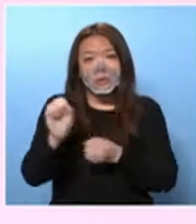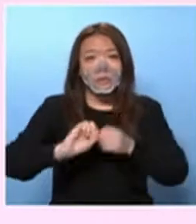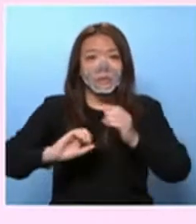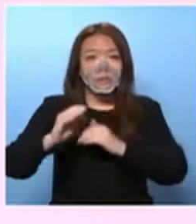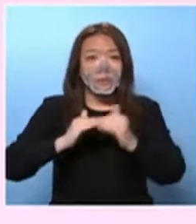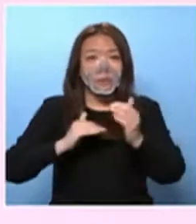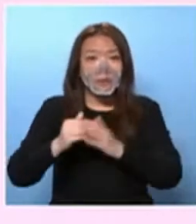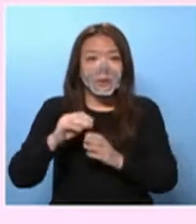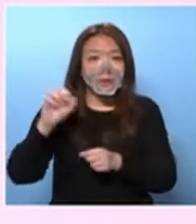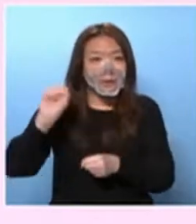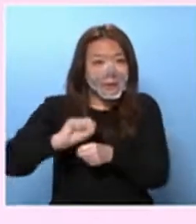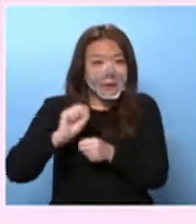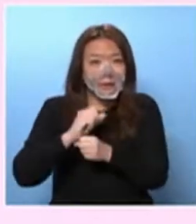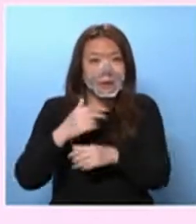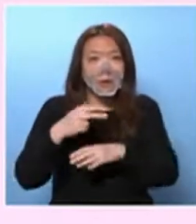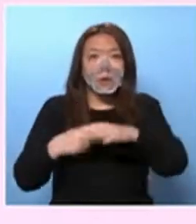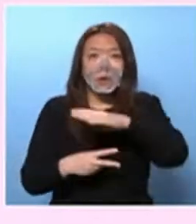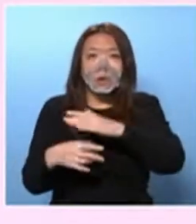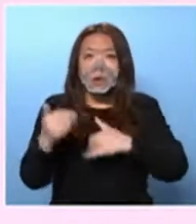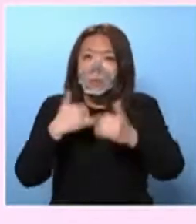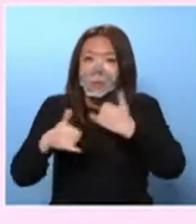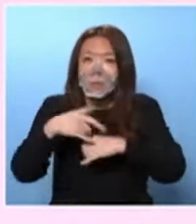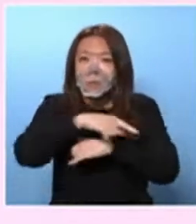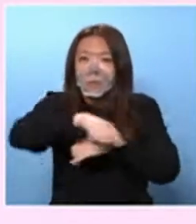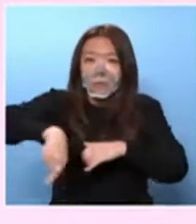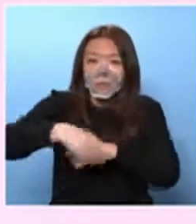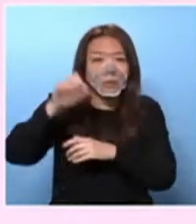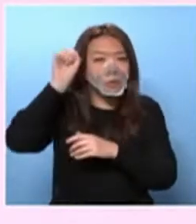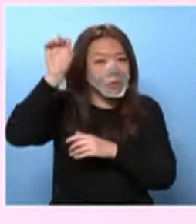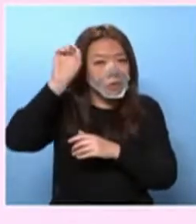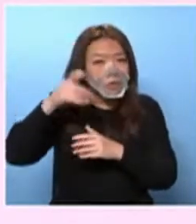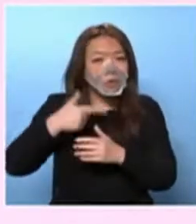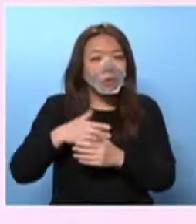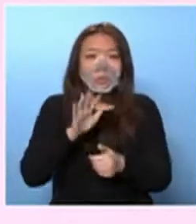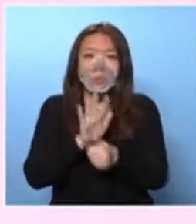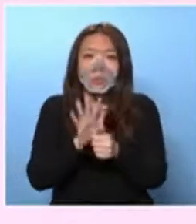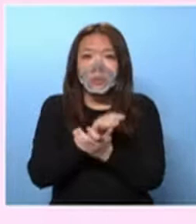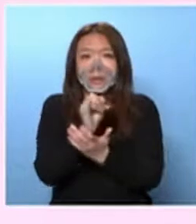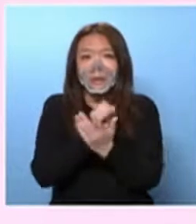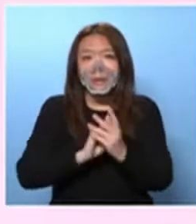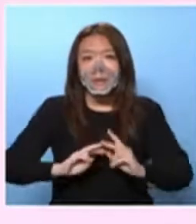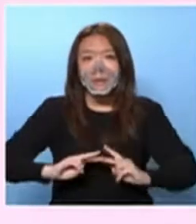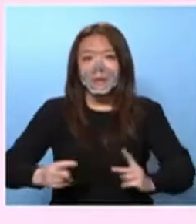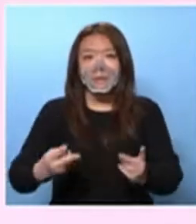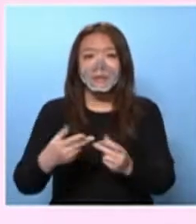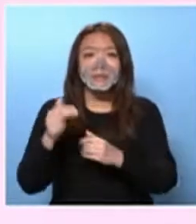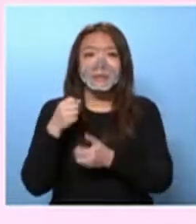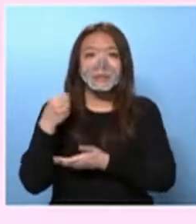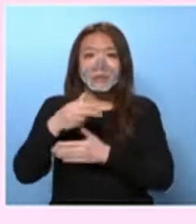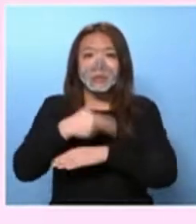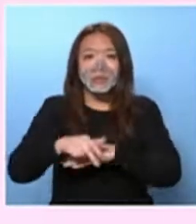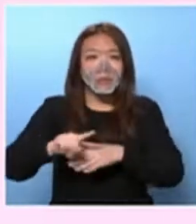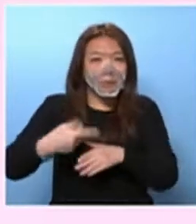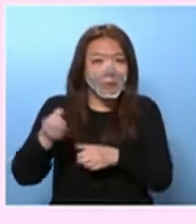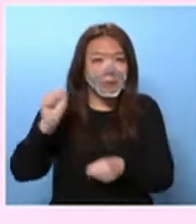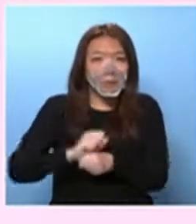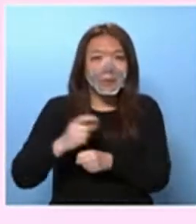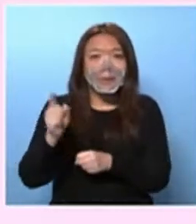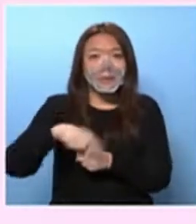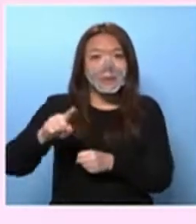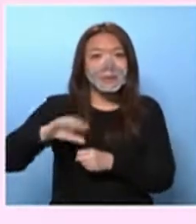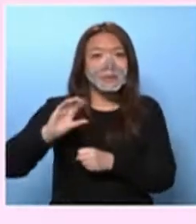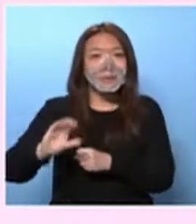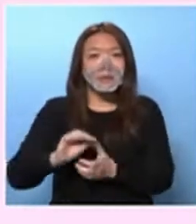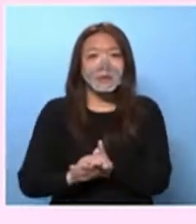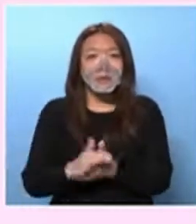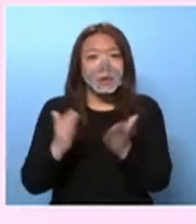major performing arts groups to apply arts technology to enrich their stage production. I will also inject an additional amount of